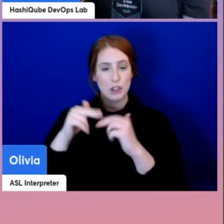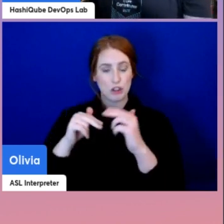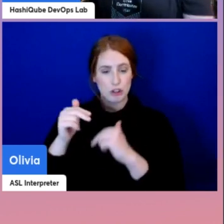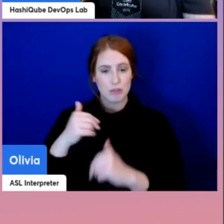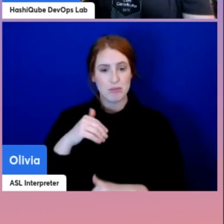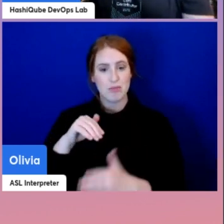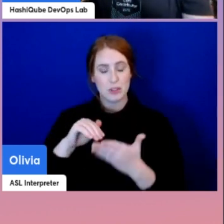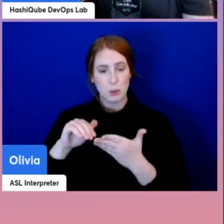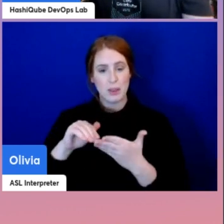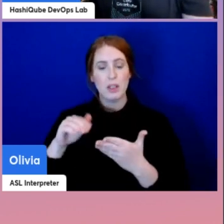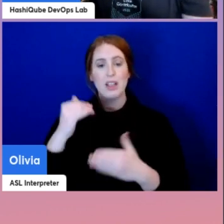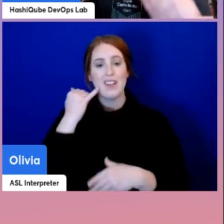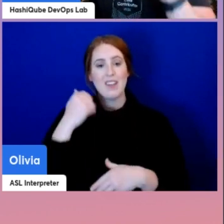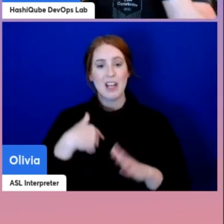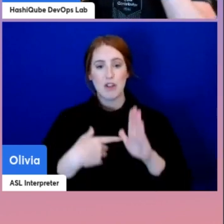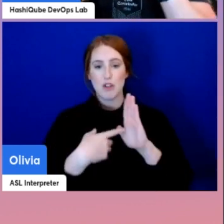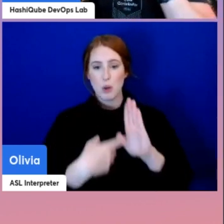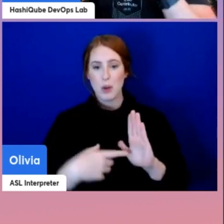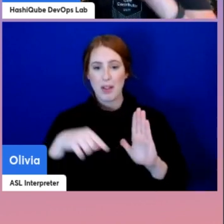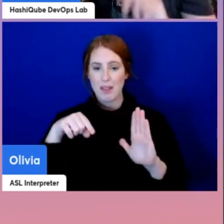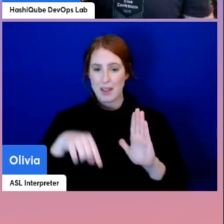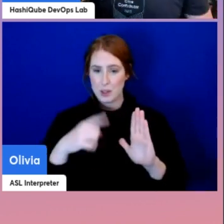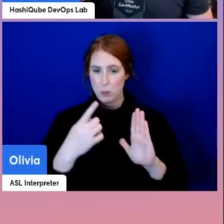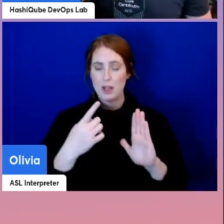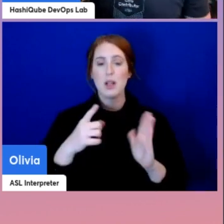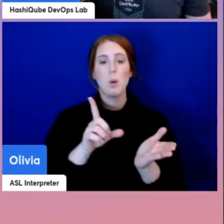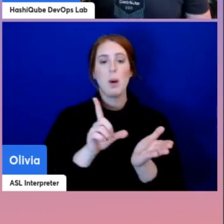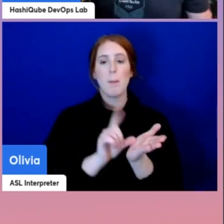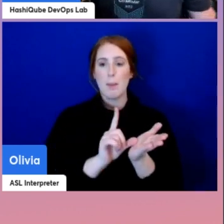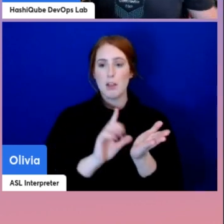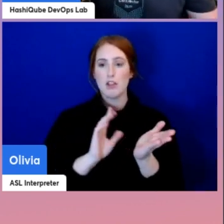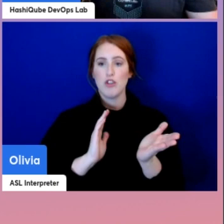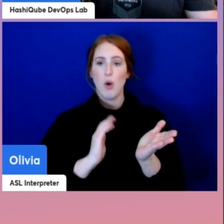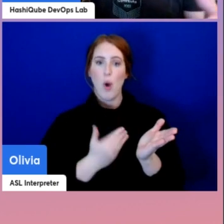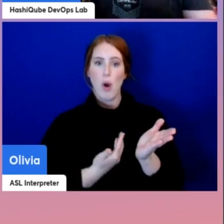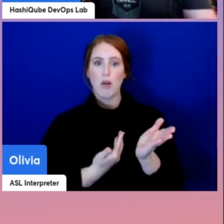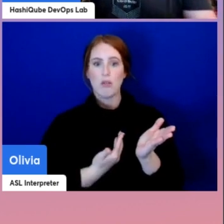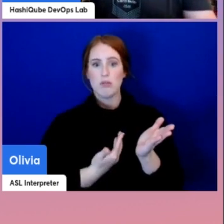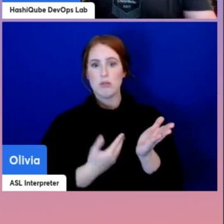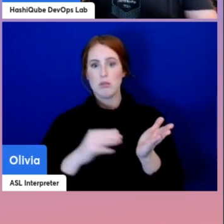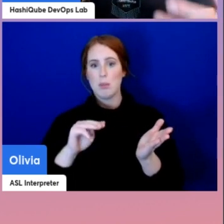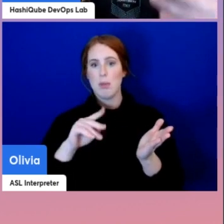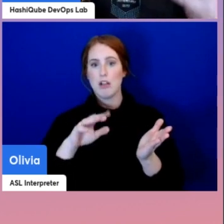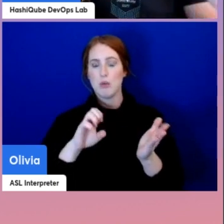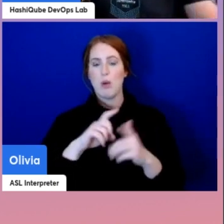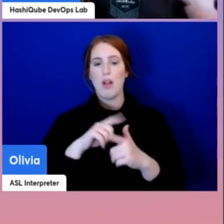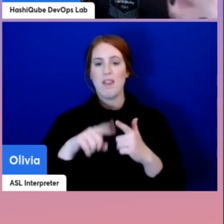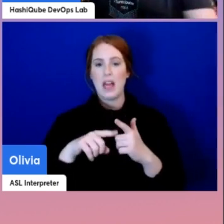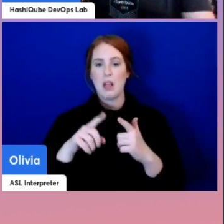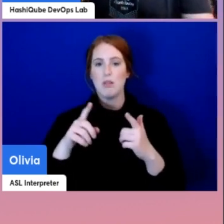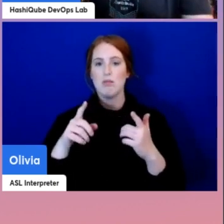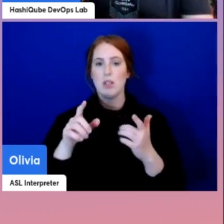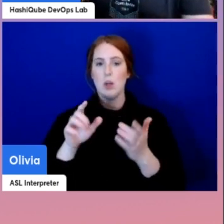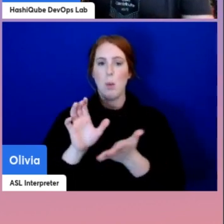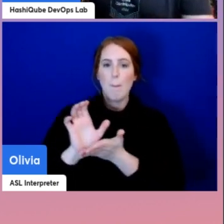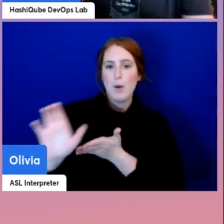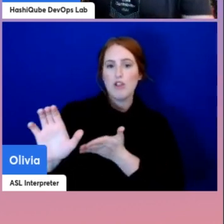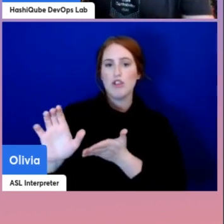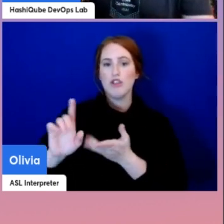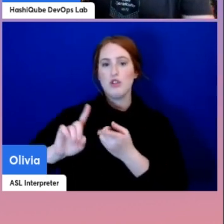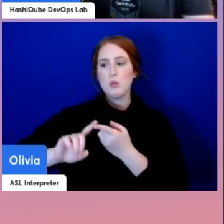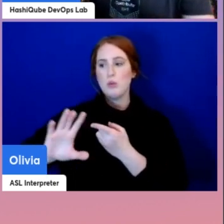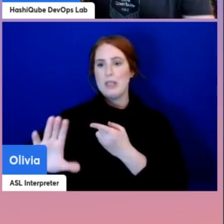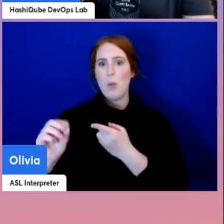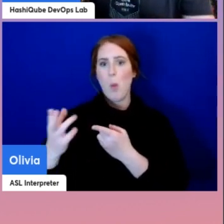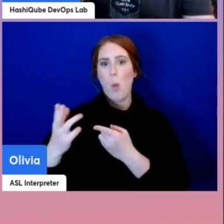this step will publish our modules for us and push this to its own little